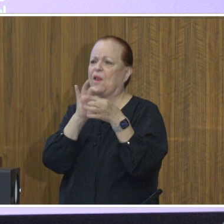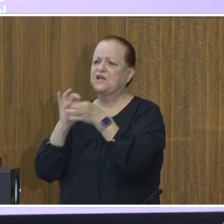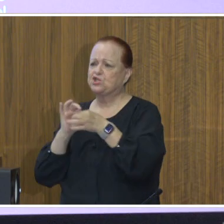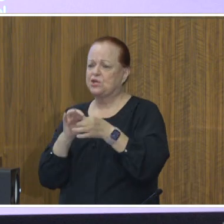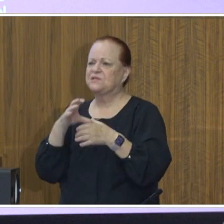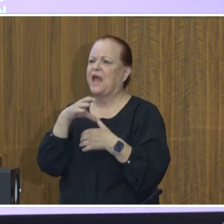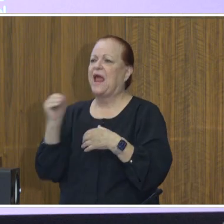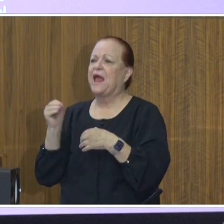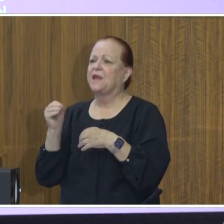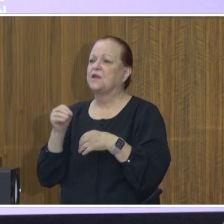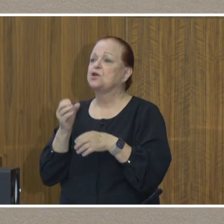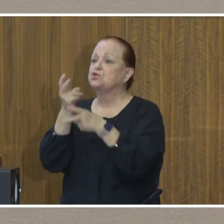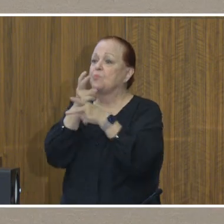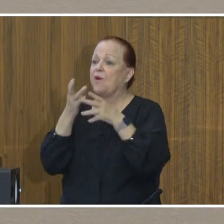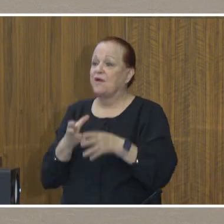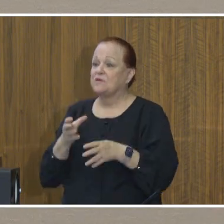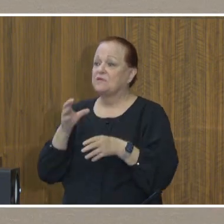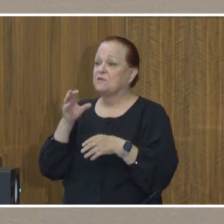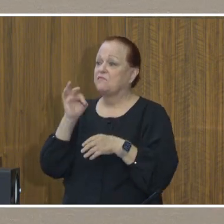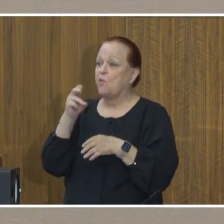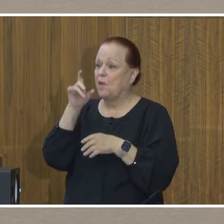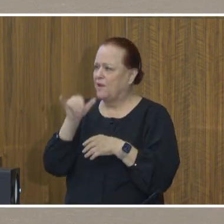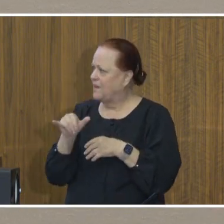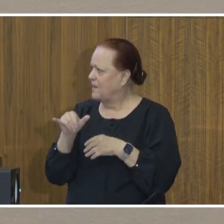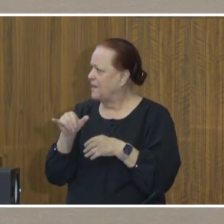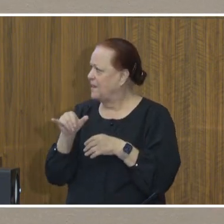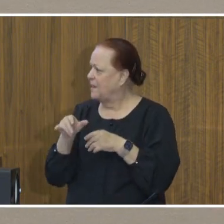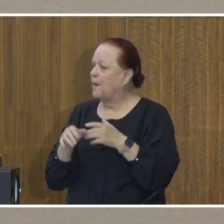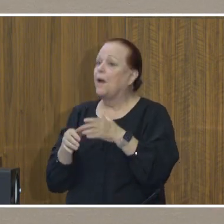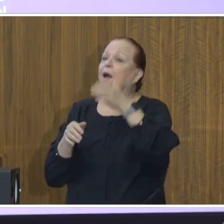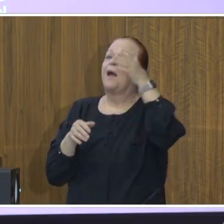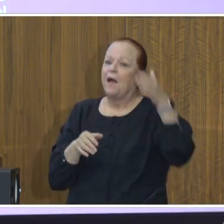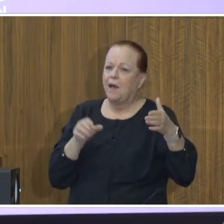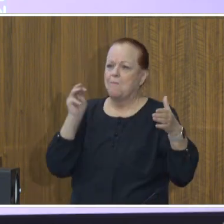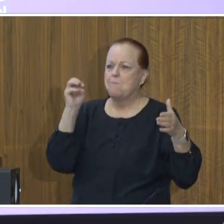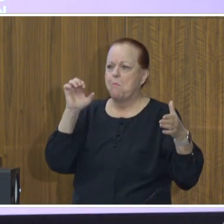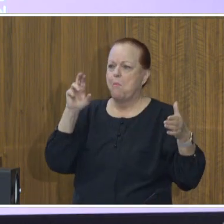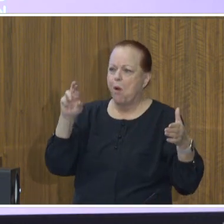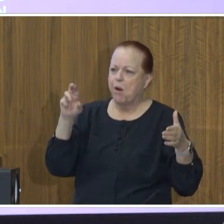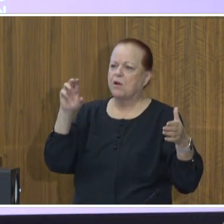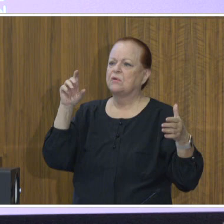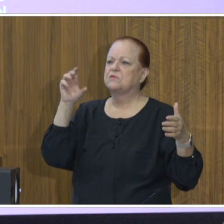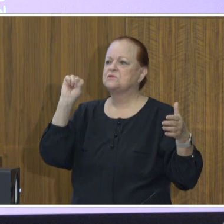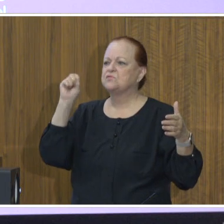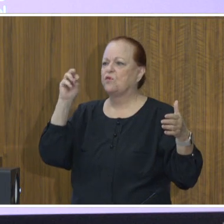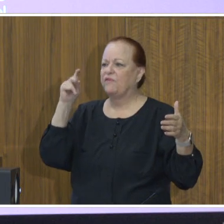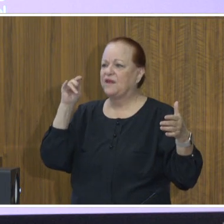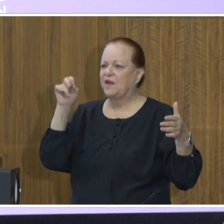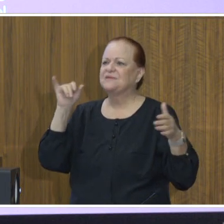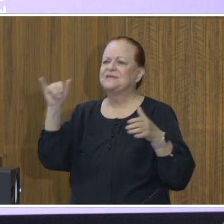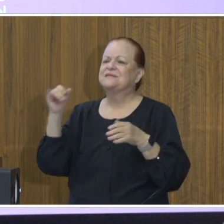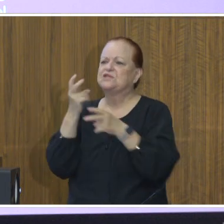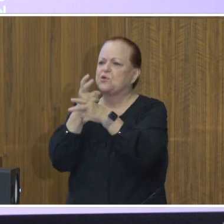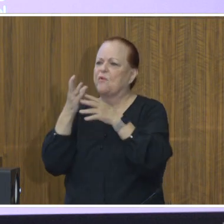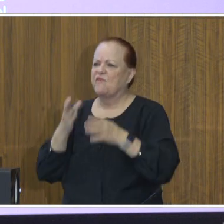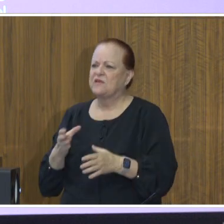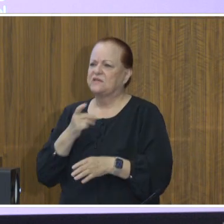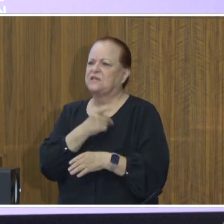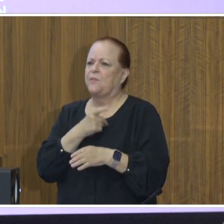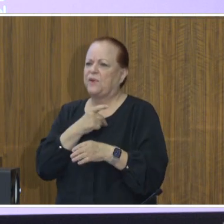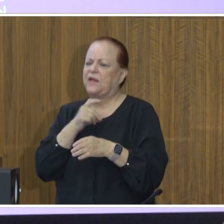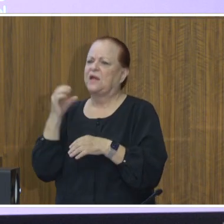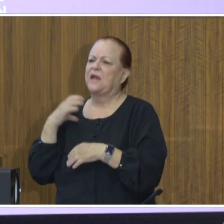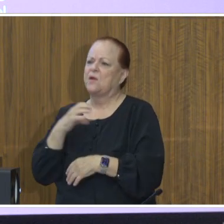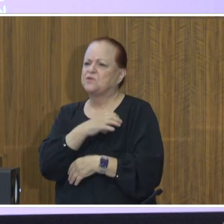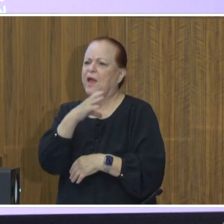then to the left of Supervisor Foley is Mark Servino, who's the Supervising Deputy County Counsel for the County of Orange. And